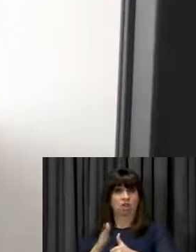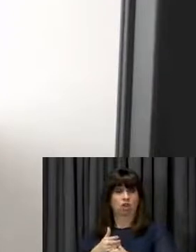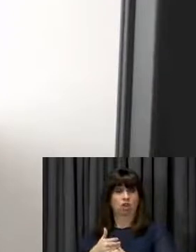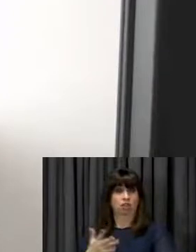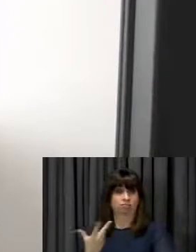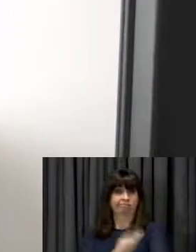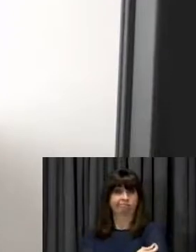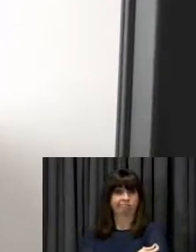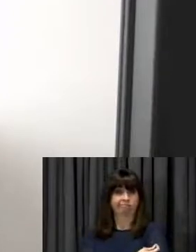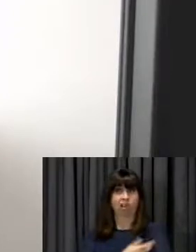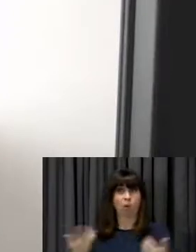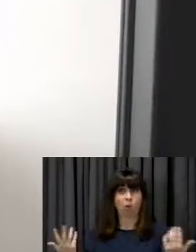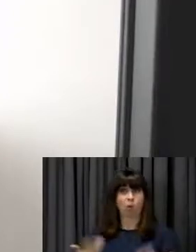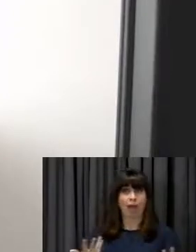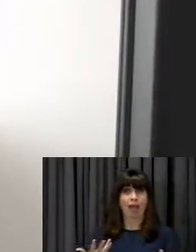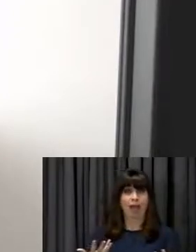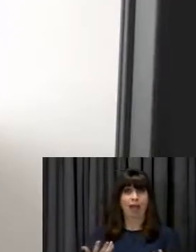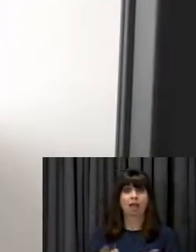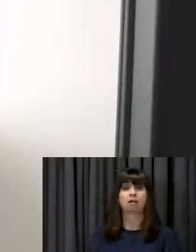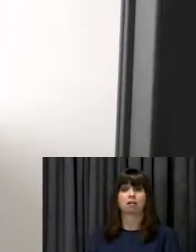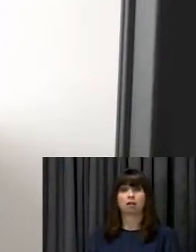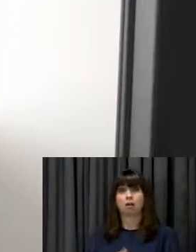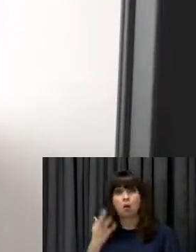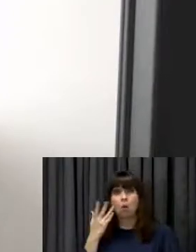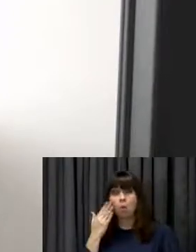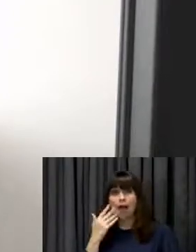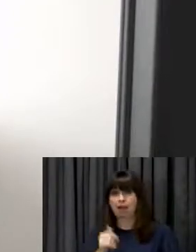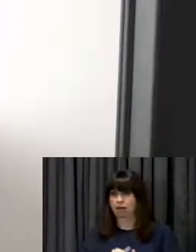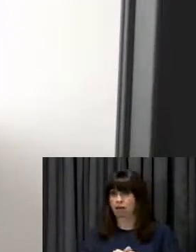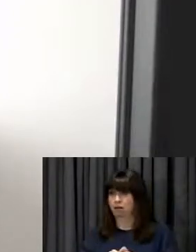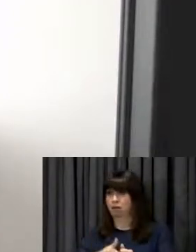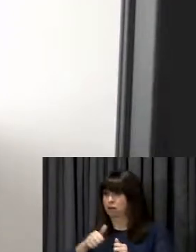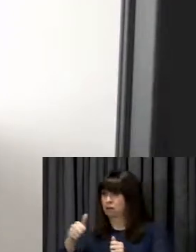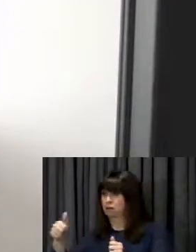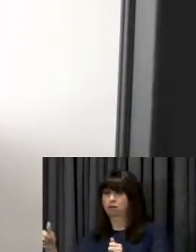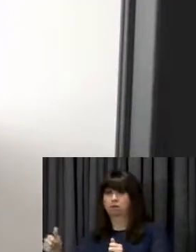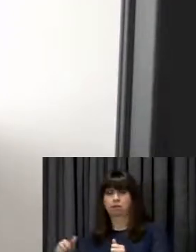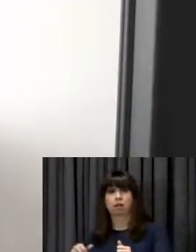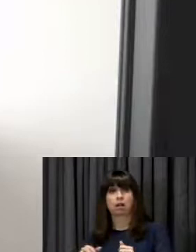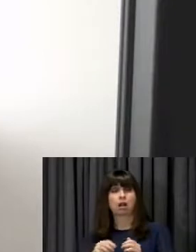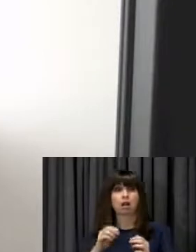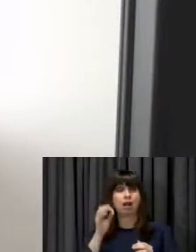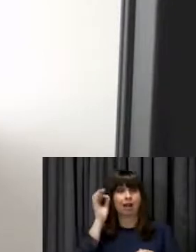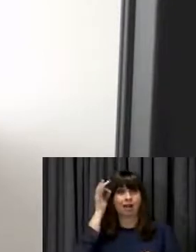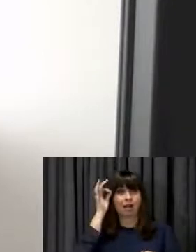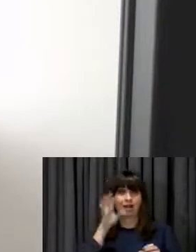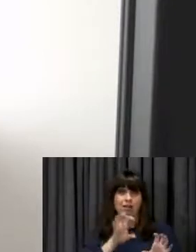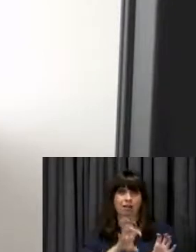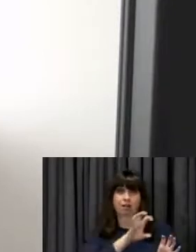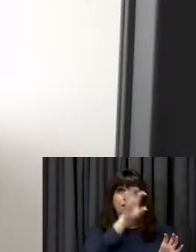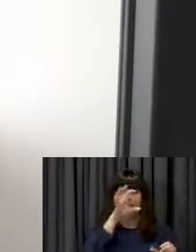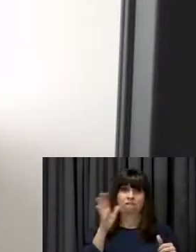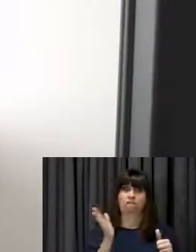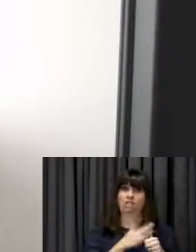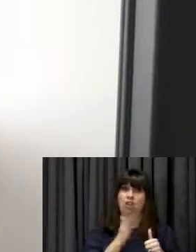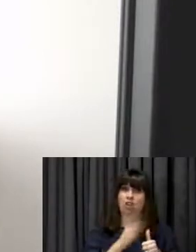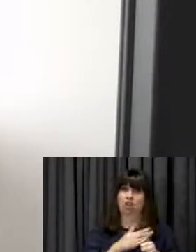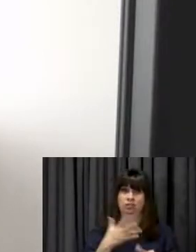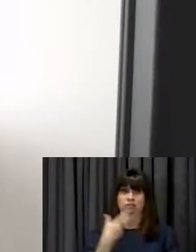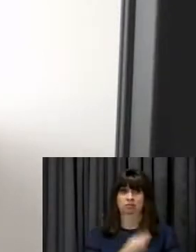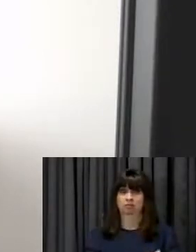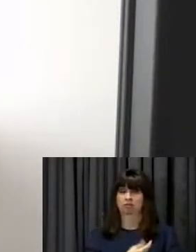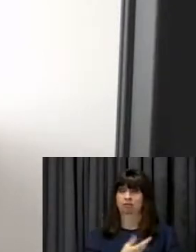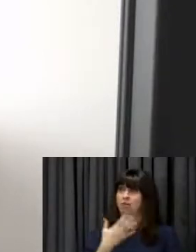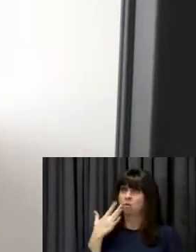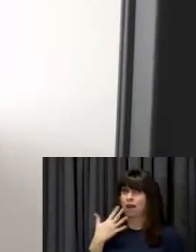be rolled out for the general population. So can you tell me which hospitals or health boards will be the first to see the coronavirus vaccine